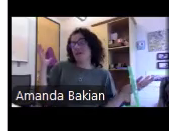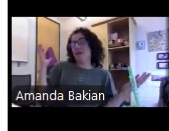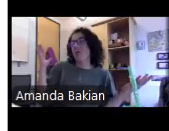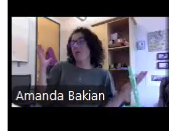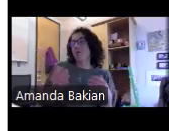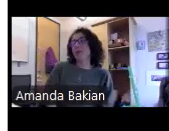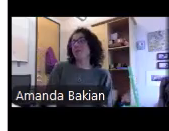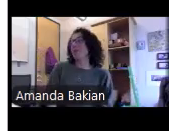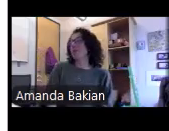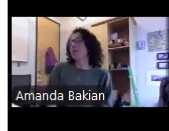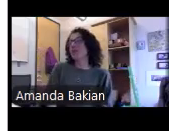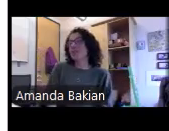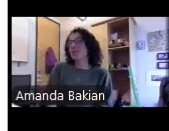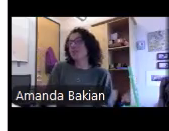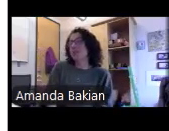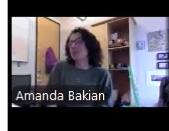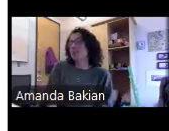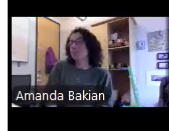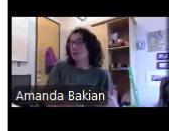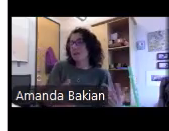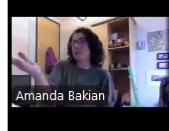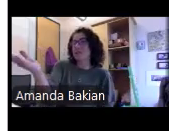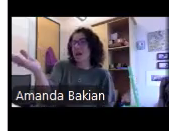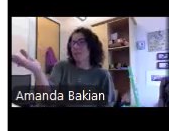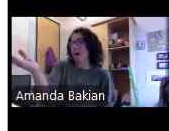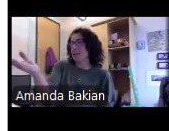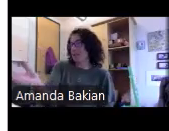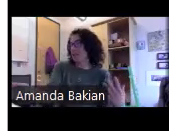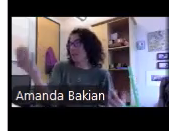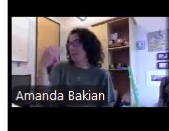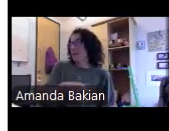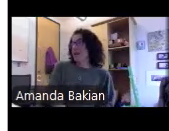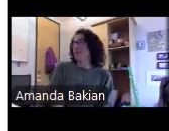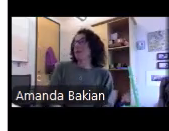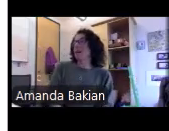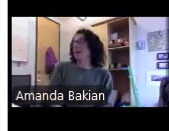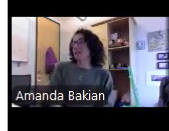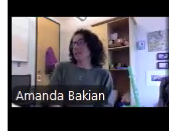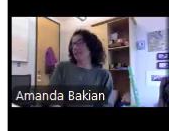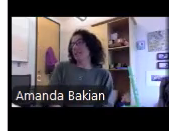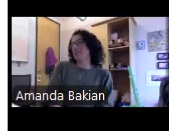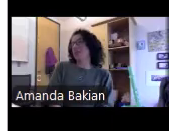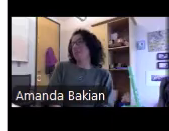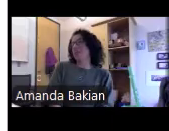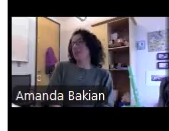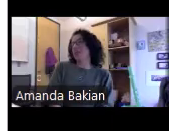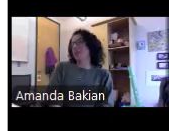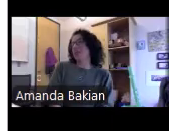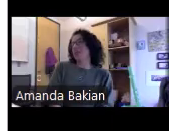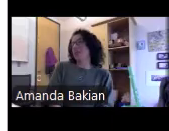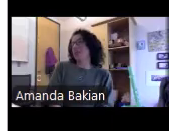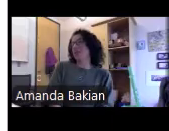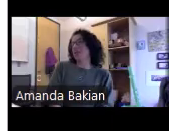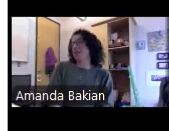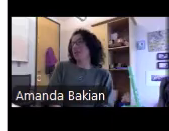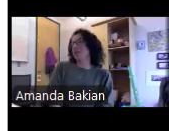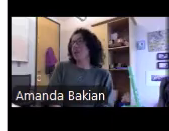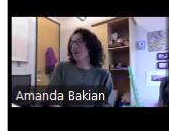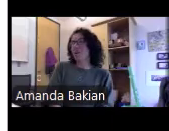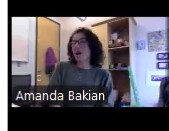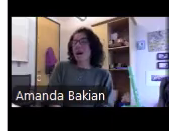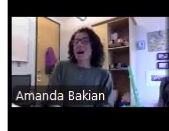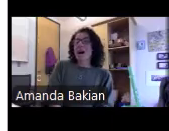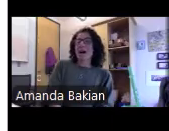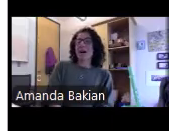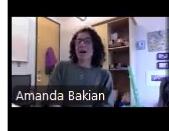discussions. So if you have questions, please put them in the chat box and maybe Colin will interrupt me and we can address them